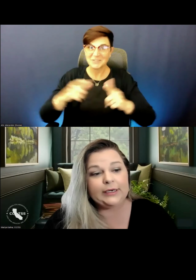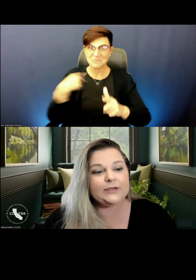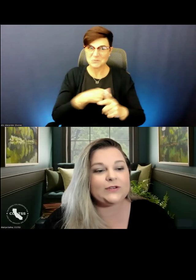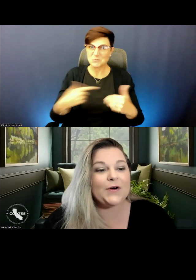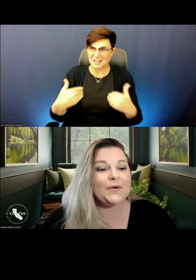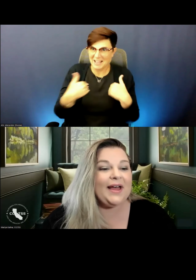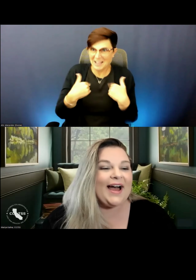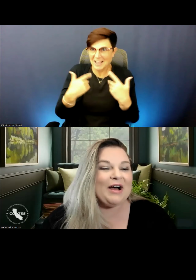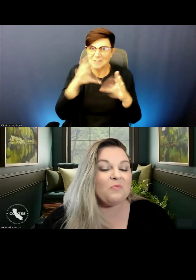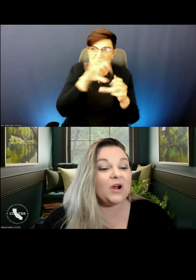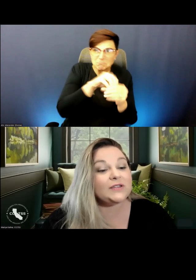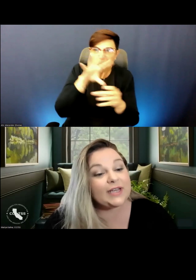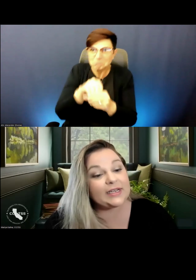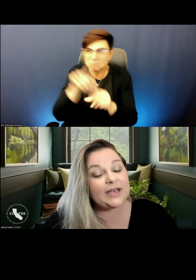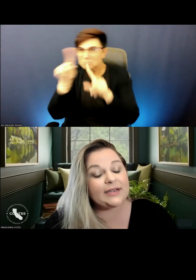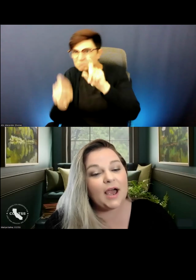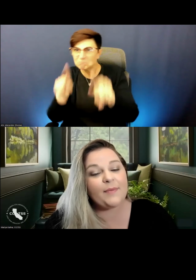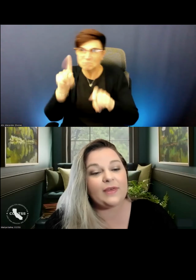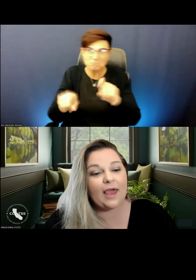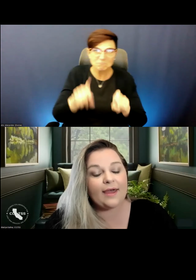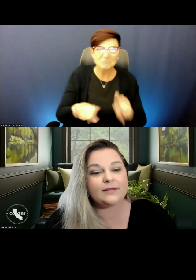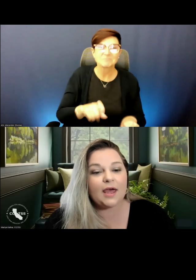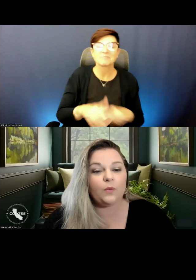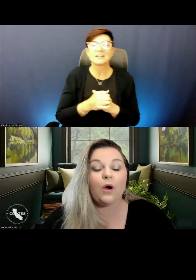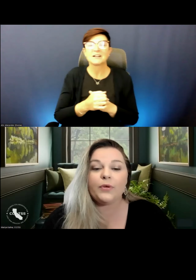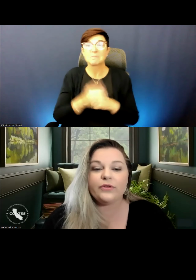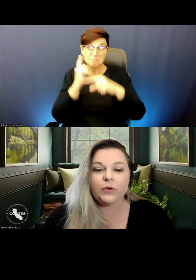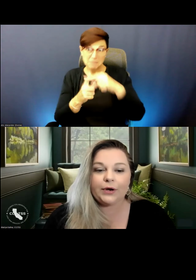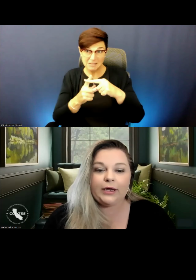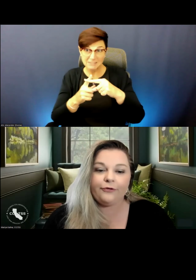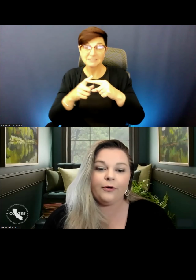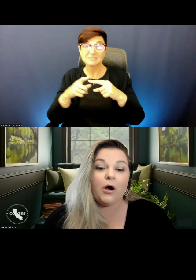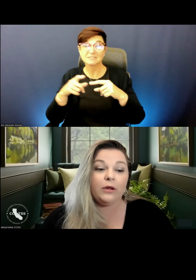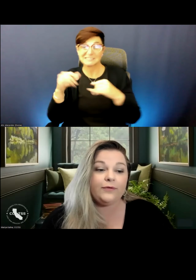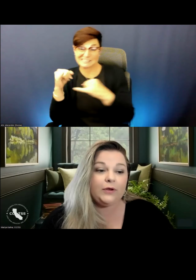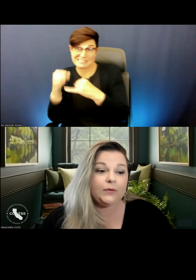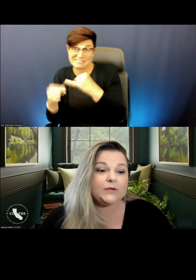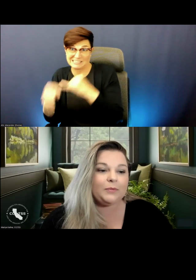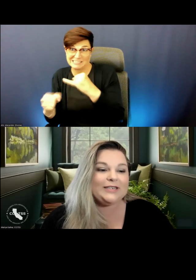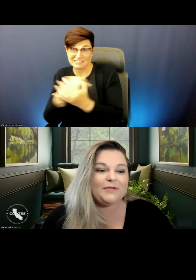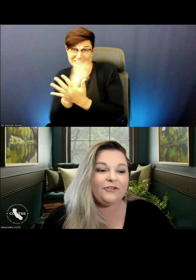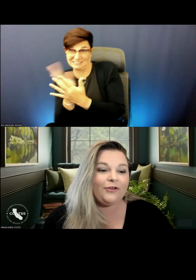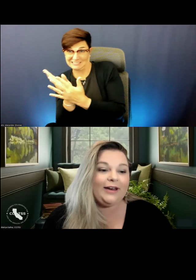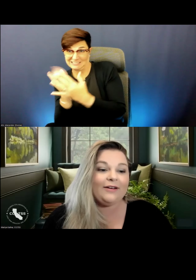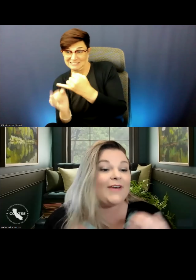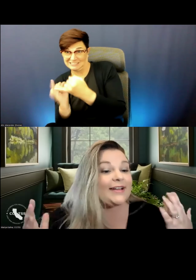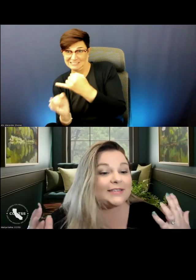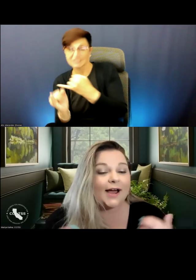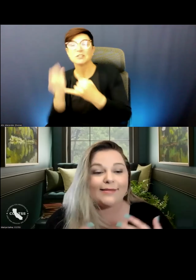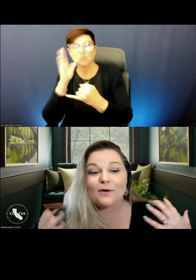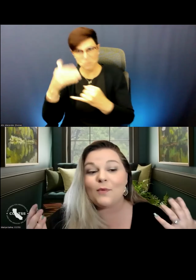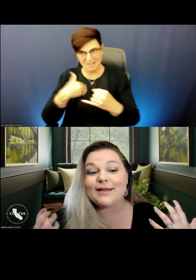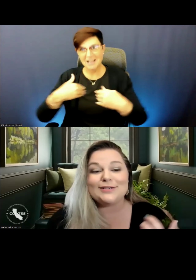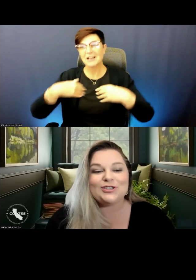presentation. So we're also setting aside time at the end, and we'll open the floor to hear from all of you. So please feel free to